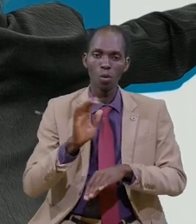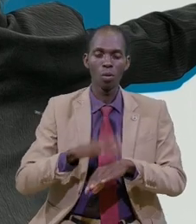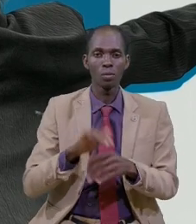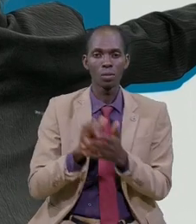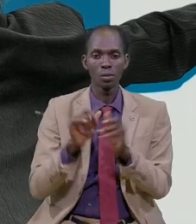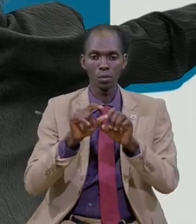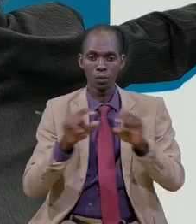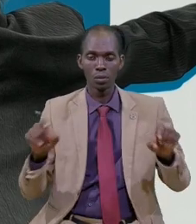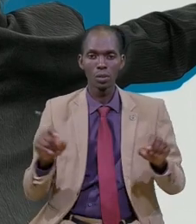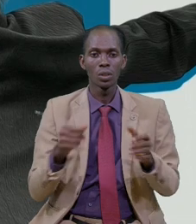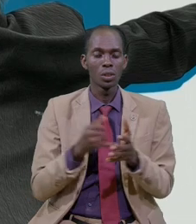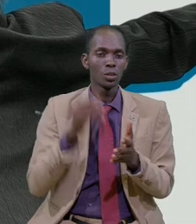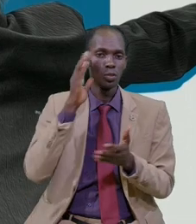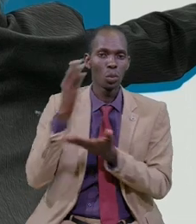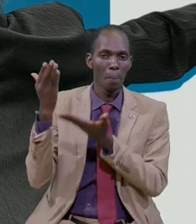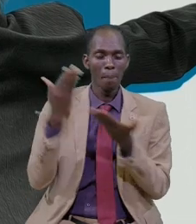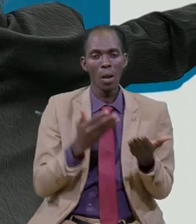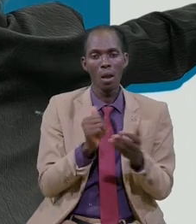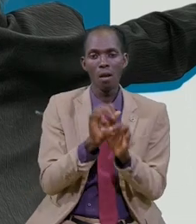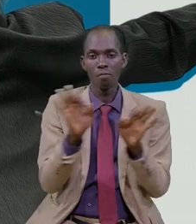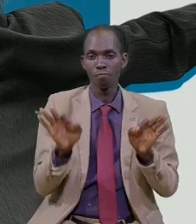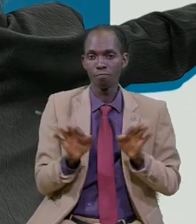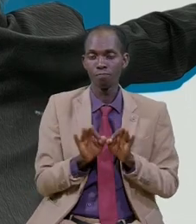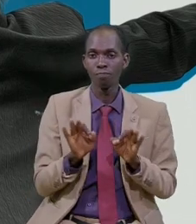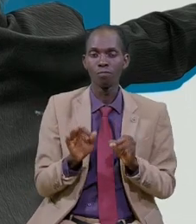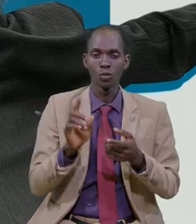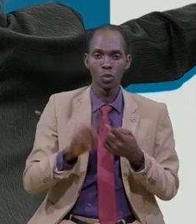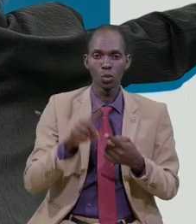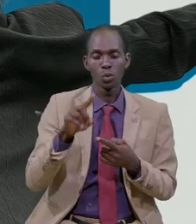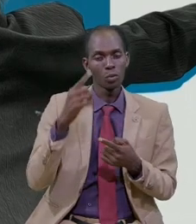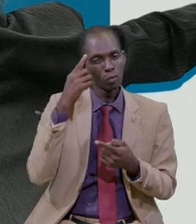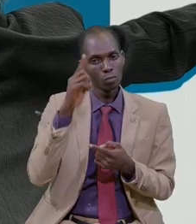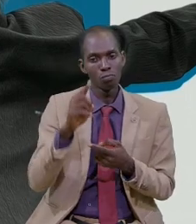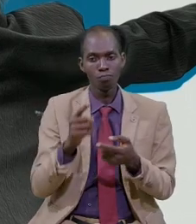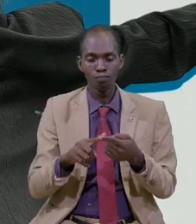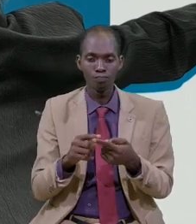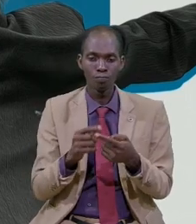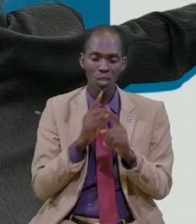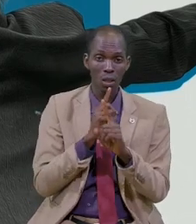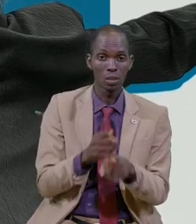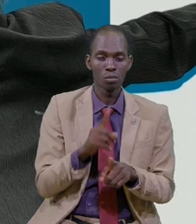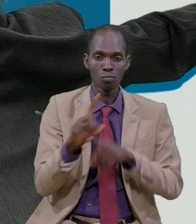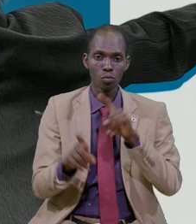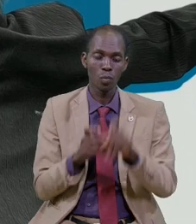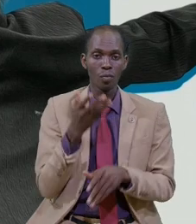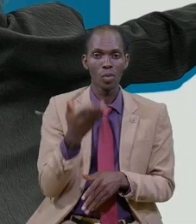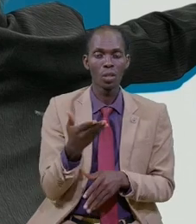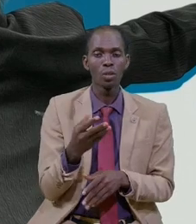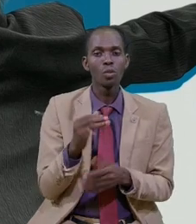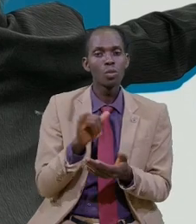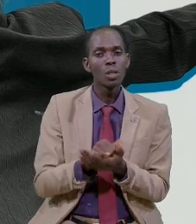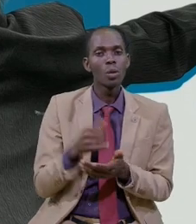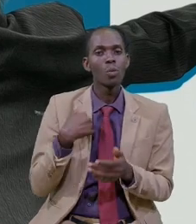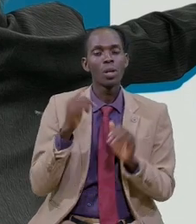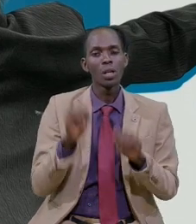Form. Il y a un formulaire qui va s'afficher que vous allez bien vouloir remplir. So we can assist you further in your